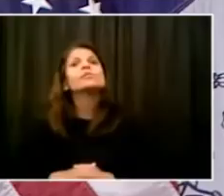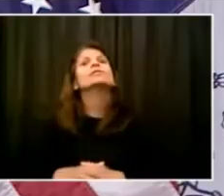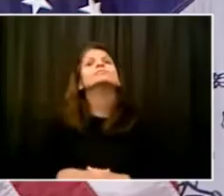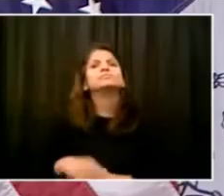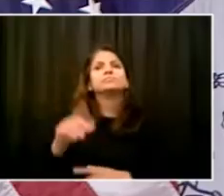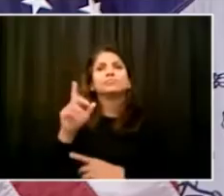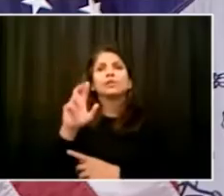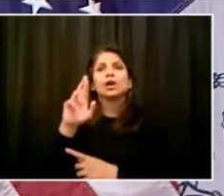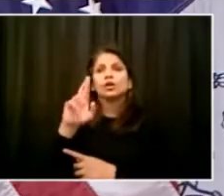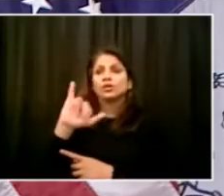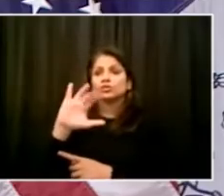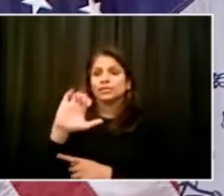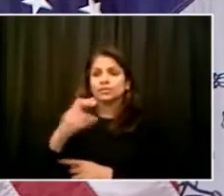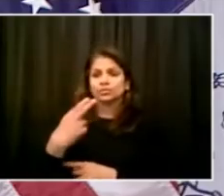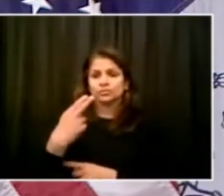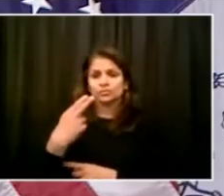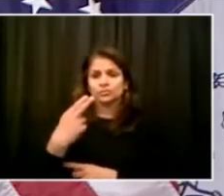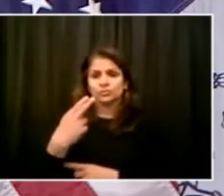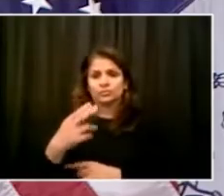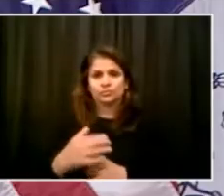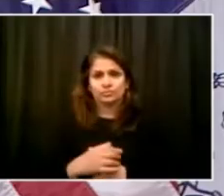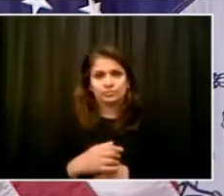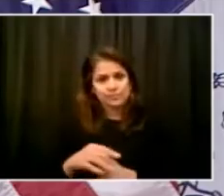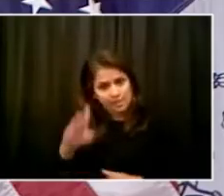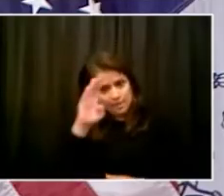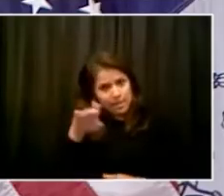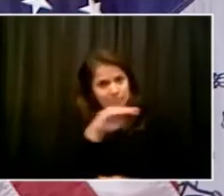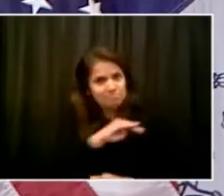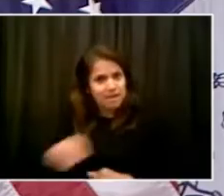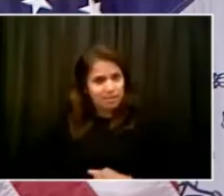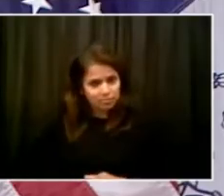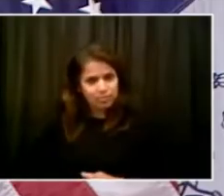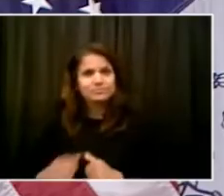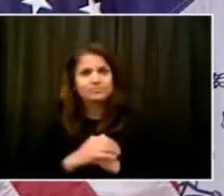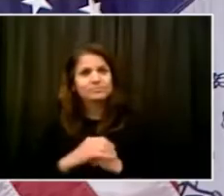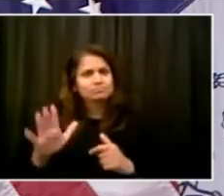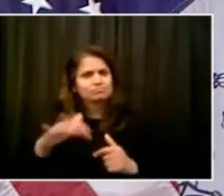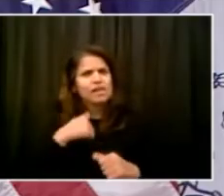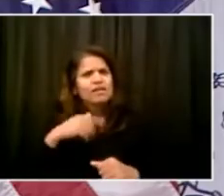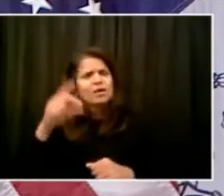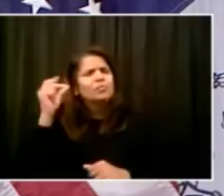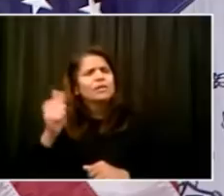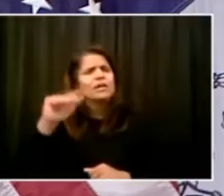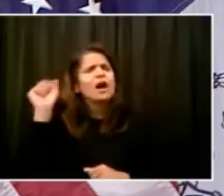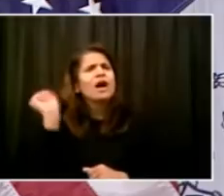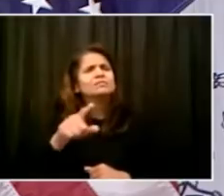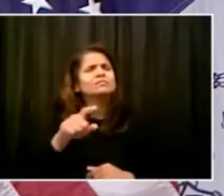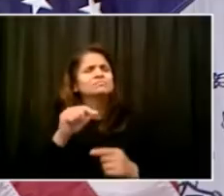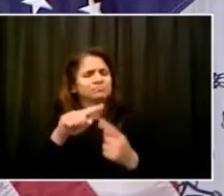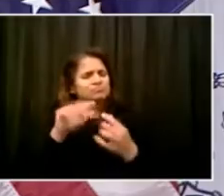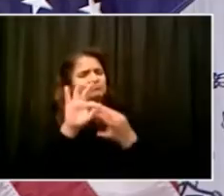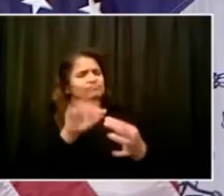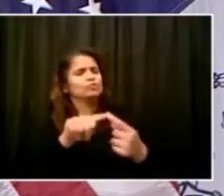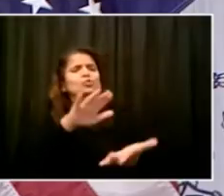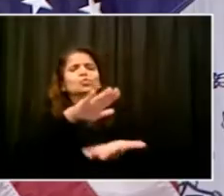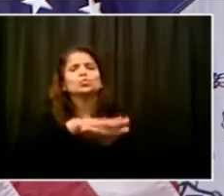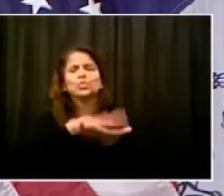Mr. Mayor, just a quick question about schools. People I know in the education